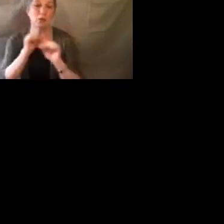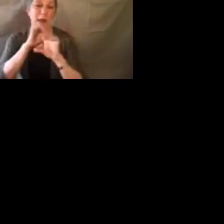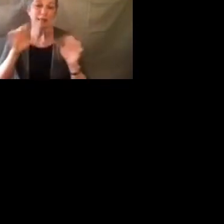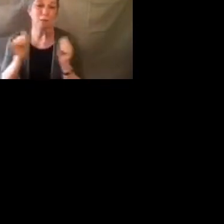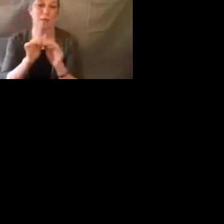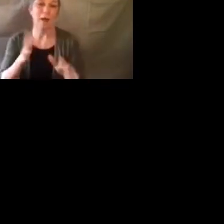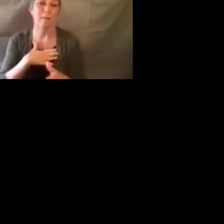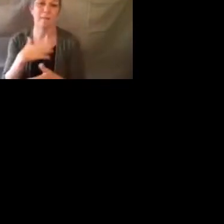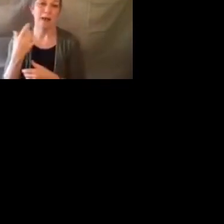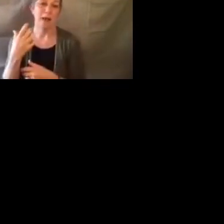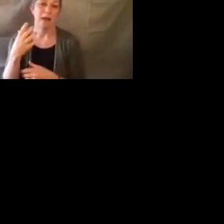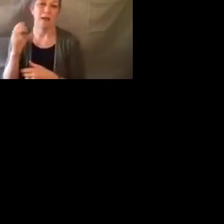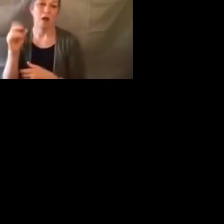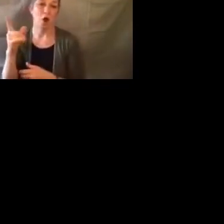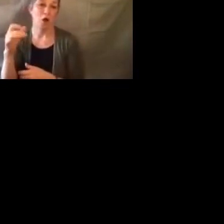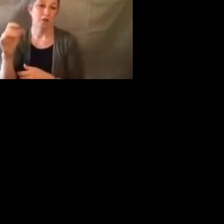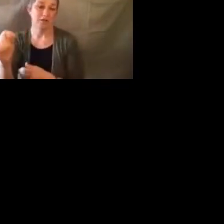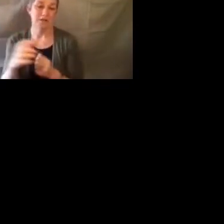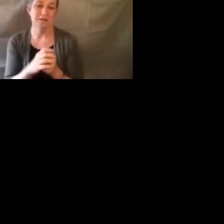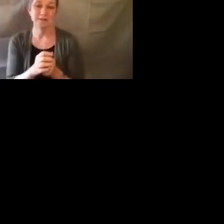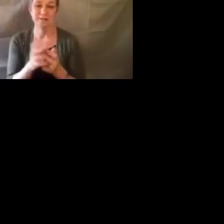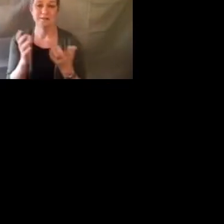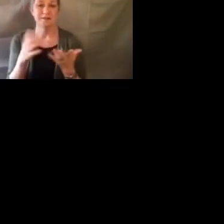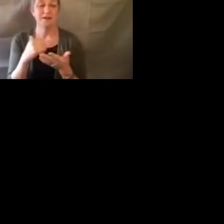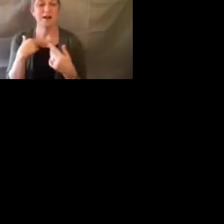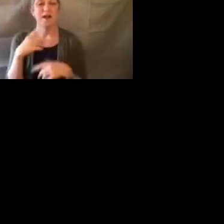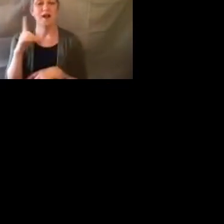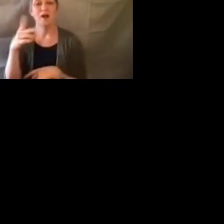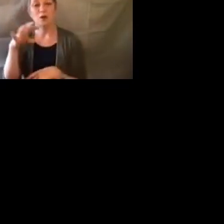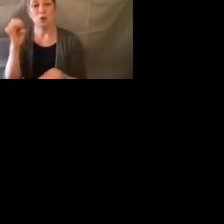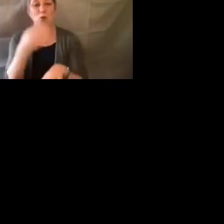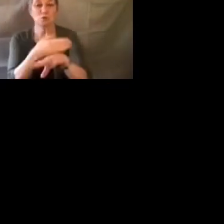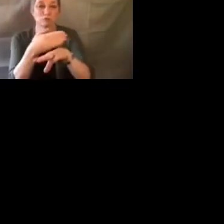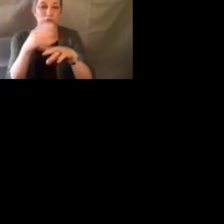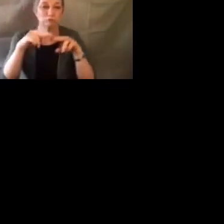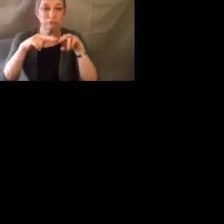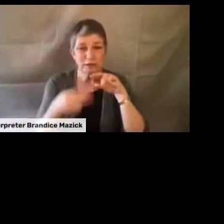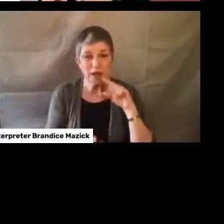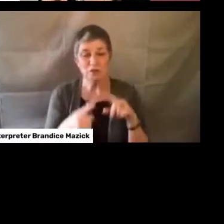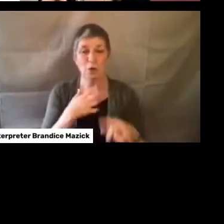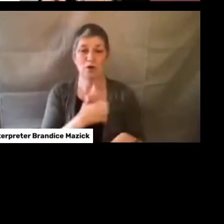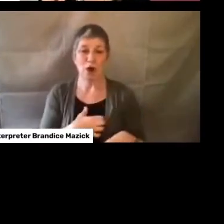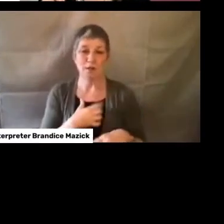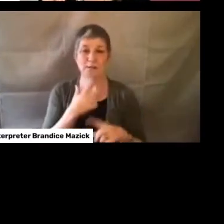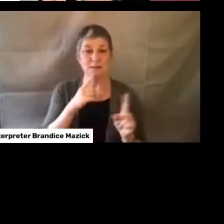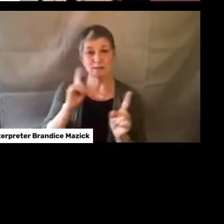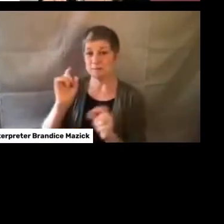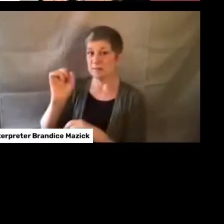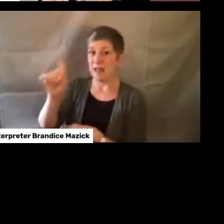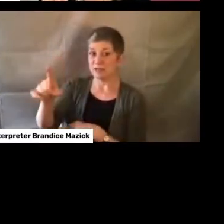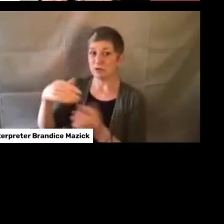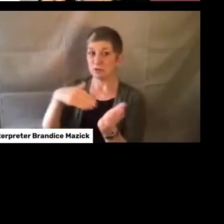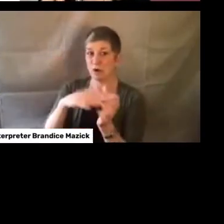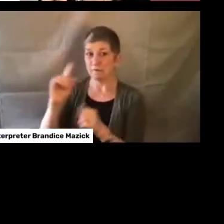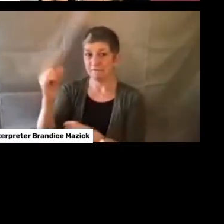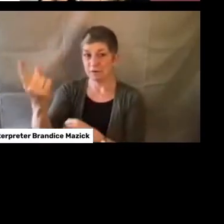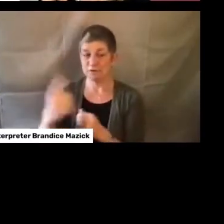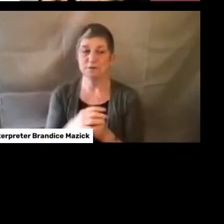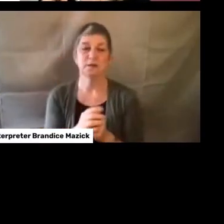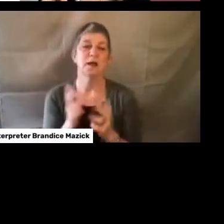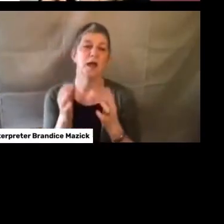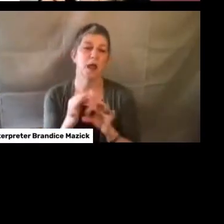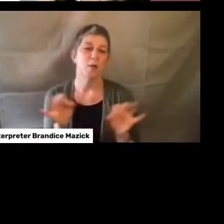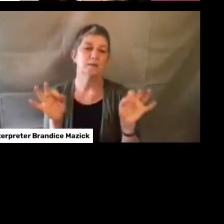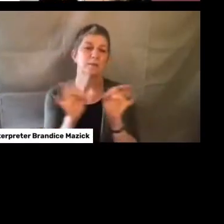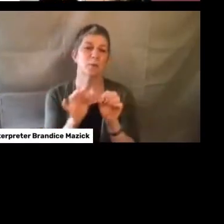even dose reduction or I had nausea or whatever. It was like, okay, we got to check with your doctor first. So it was